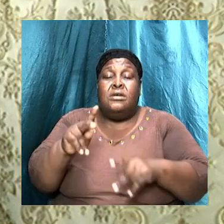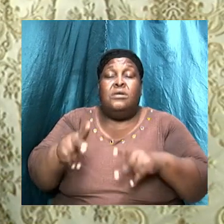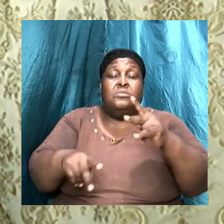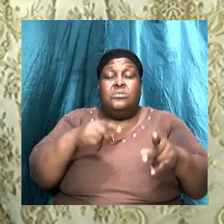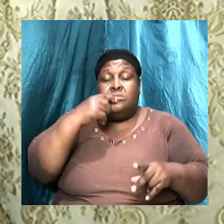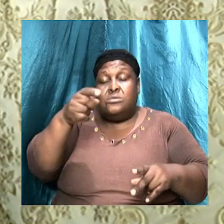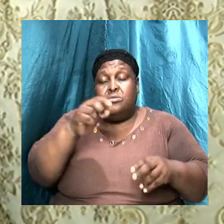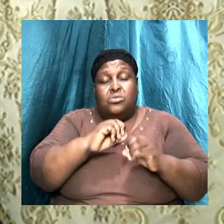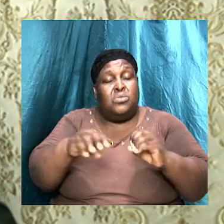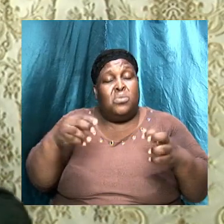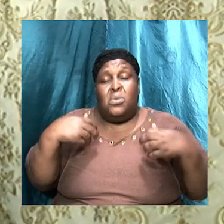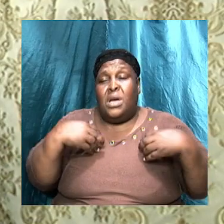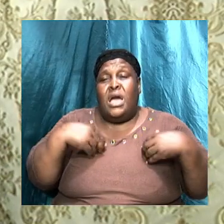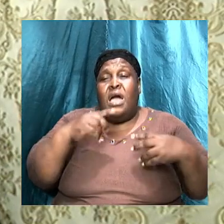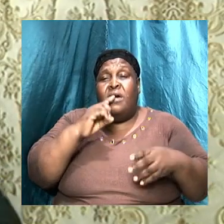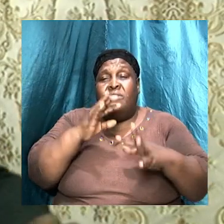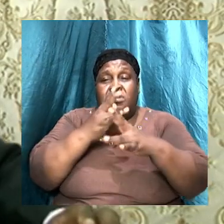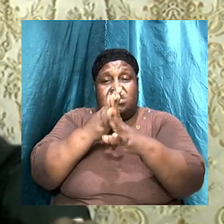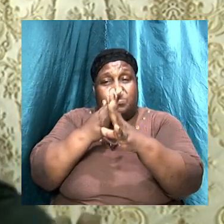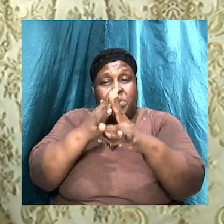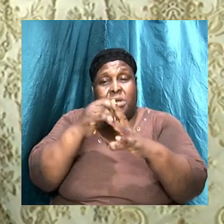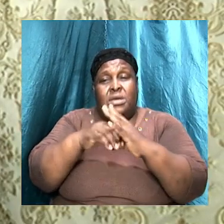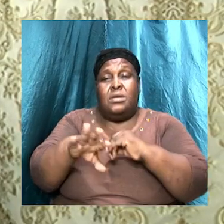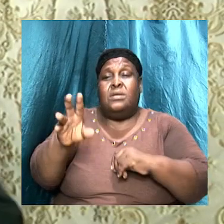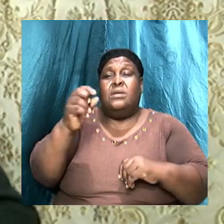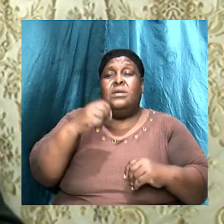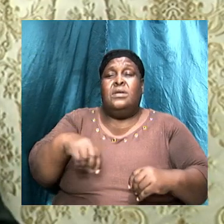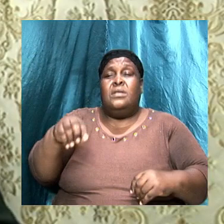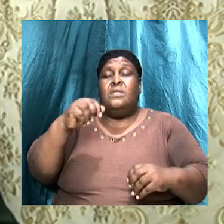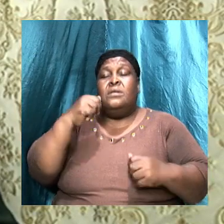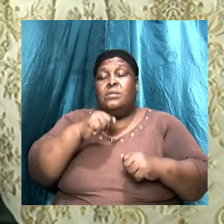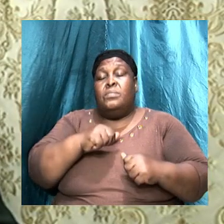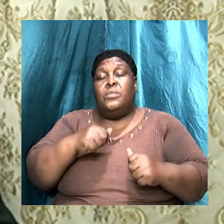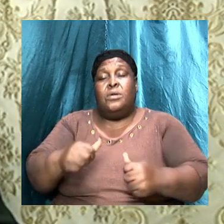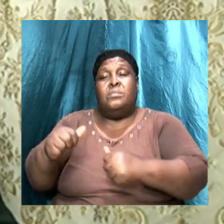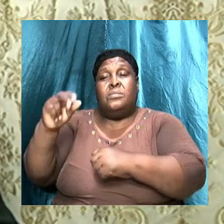tongues the apostle Paul says you must keep yourself quiet